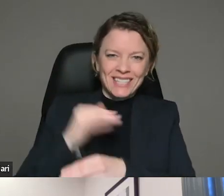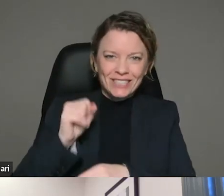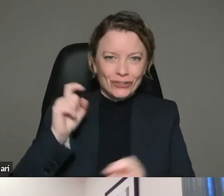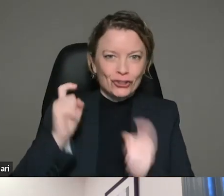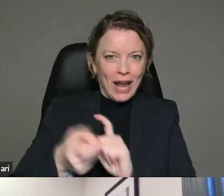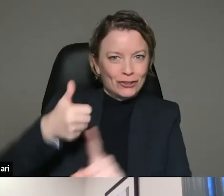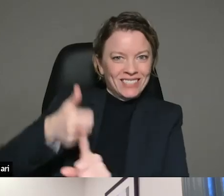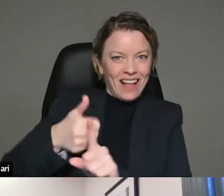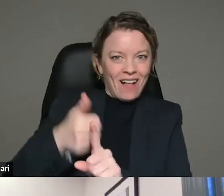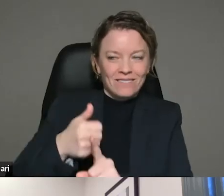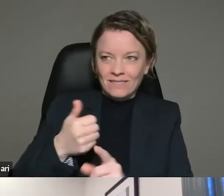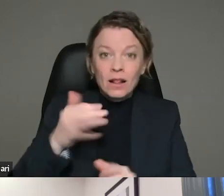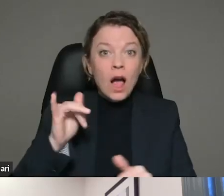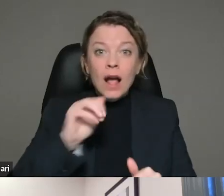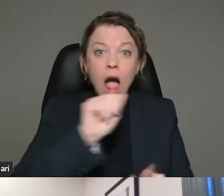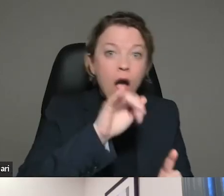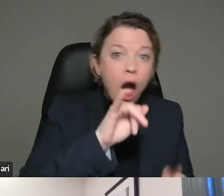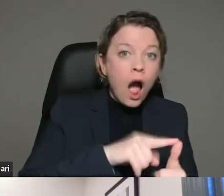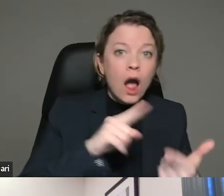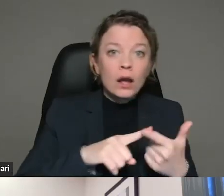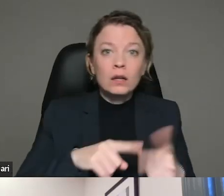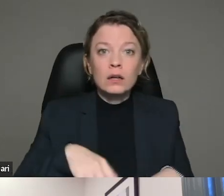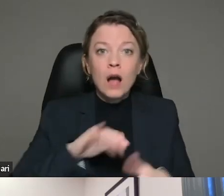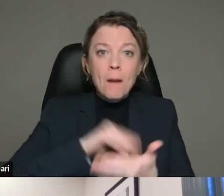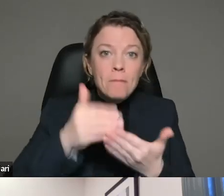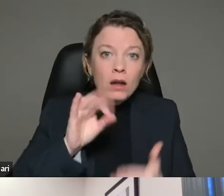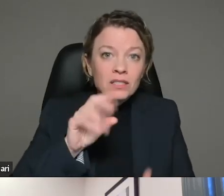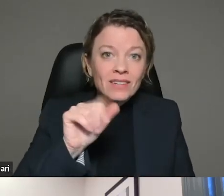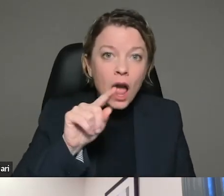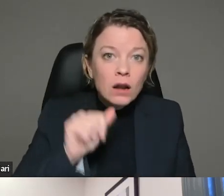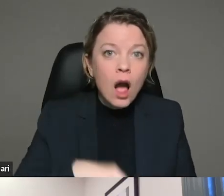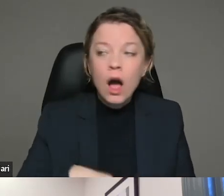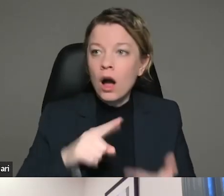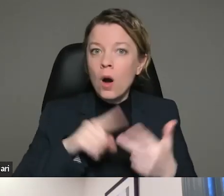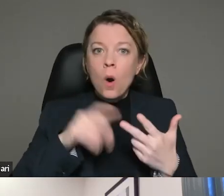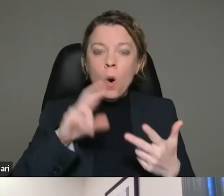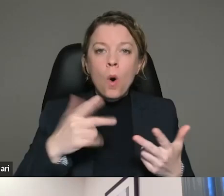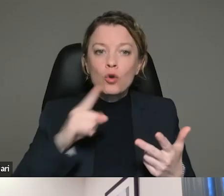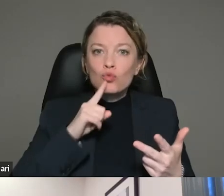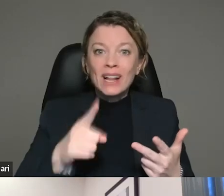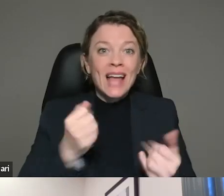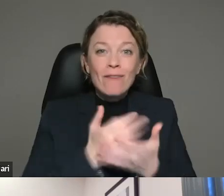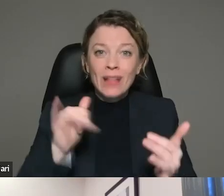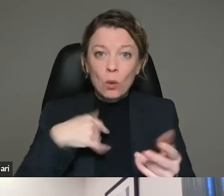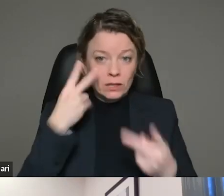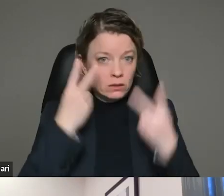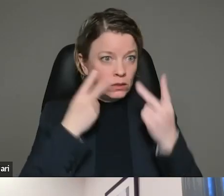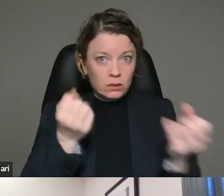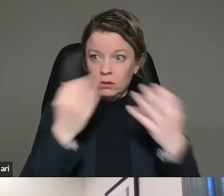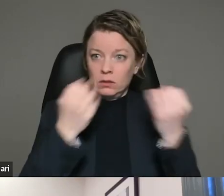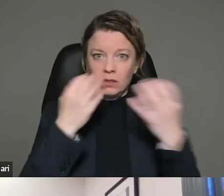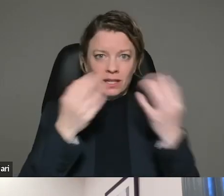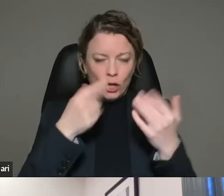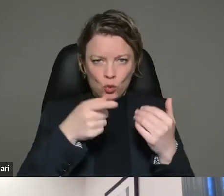artificial intelligence, whether it's the abundance of data, whether it's cutting through the noise of everything that's thrown at us, being able to sort